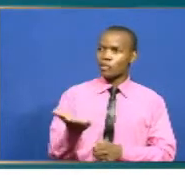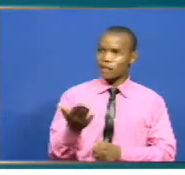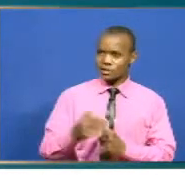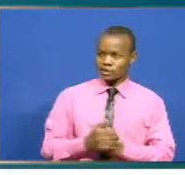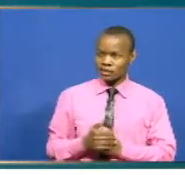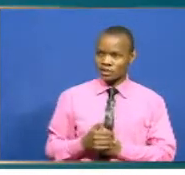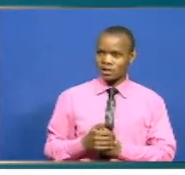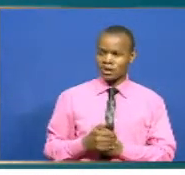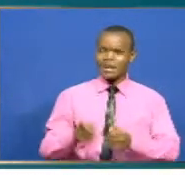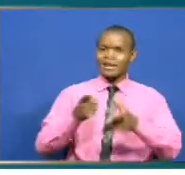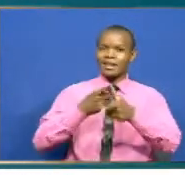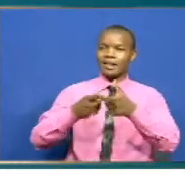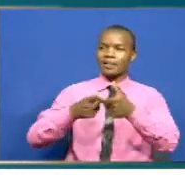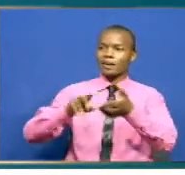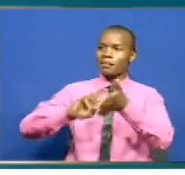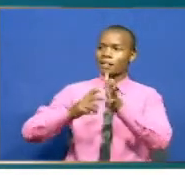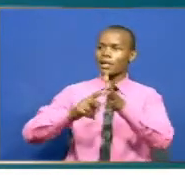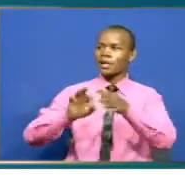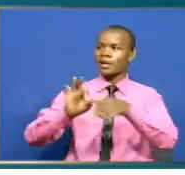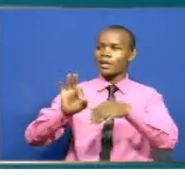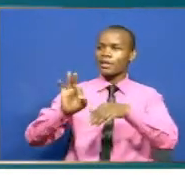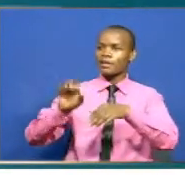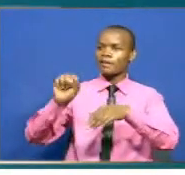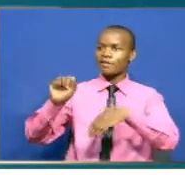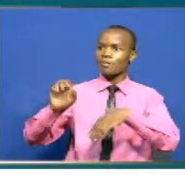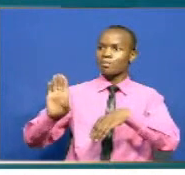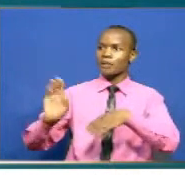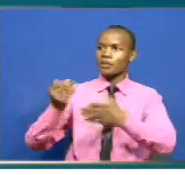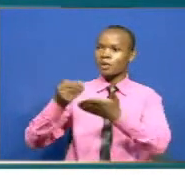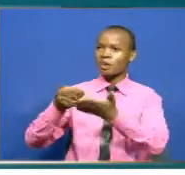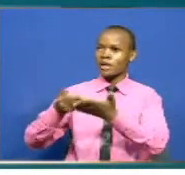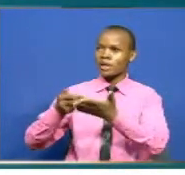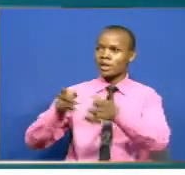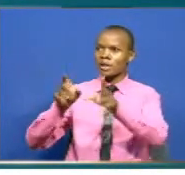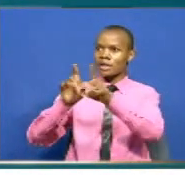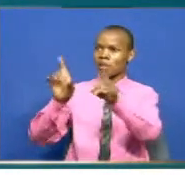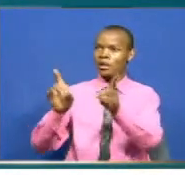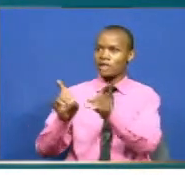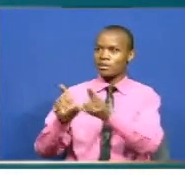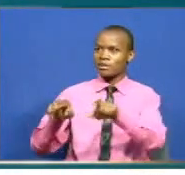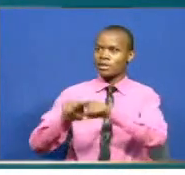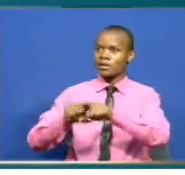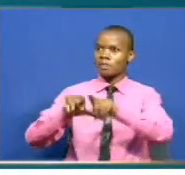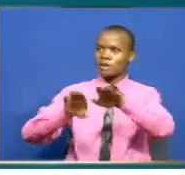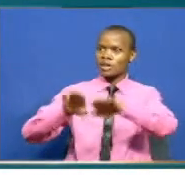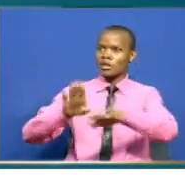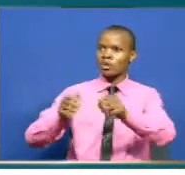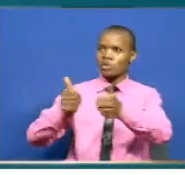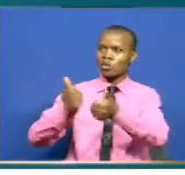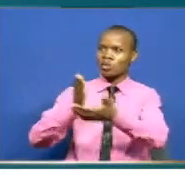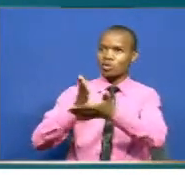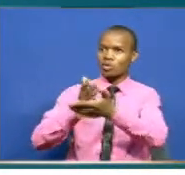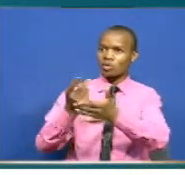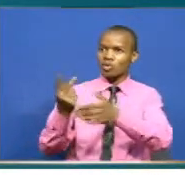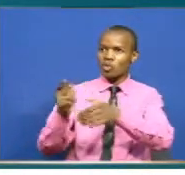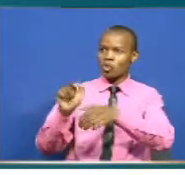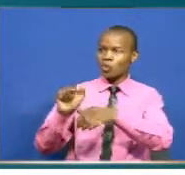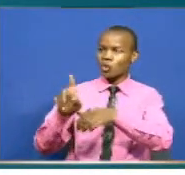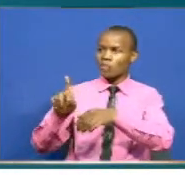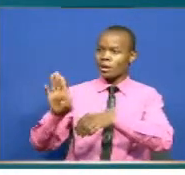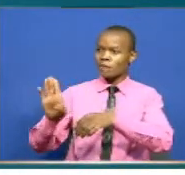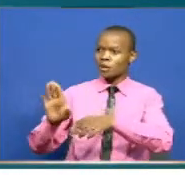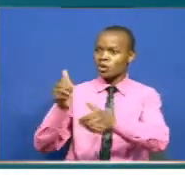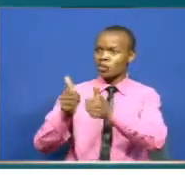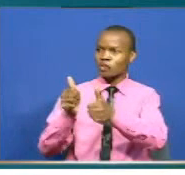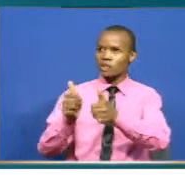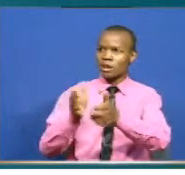want to tell me 35 billion shillings in Aurora Dam and any other dam, and you know, a dam in Kirinyaga that's just been advertised now, 2.1 billion that has been